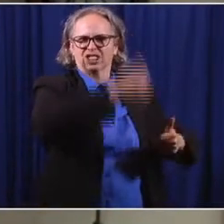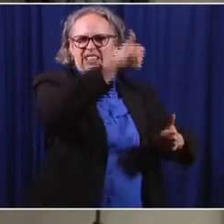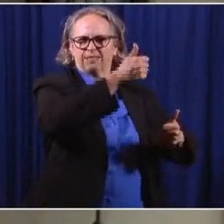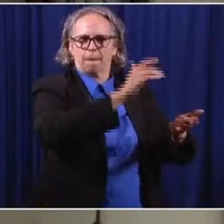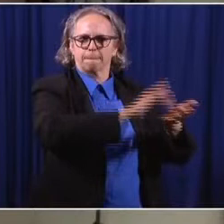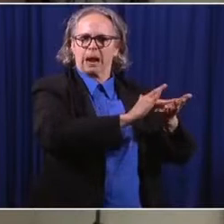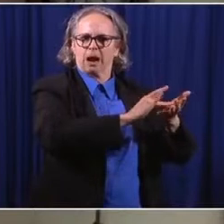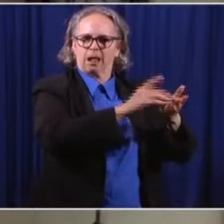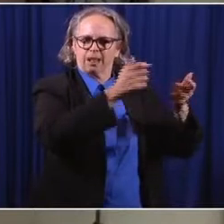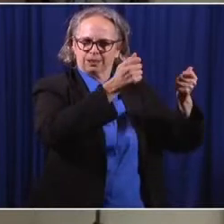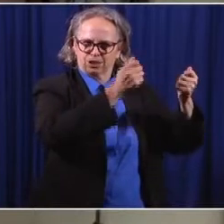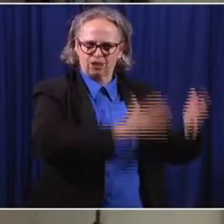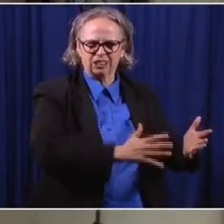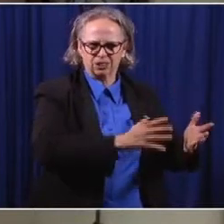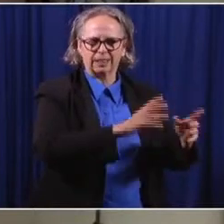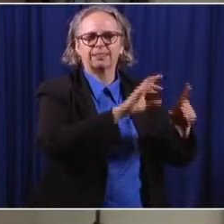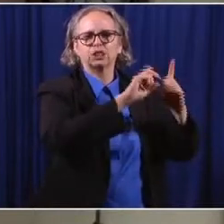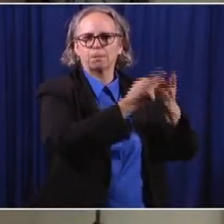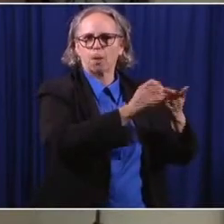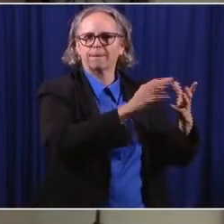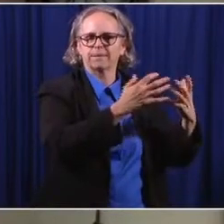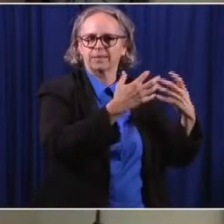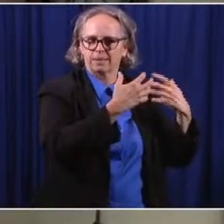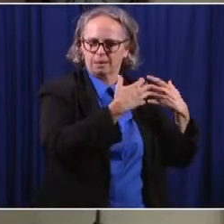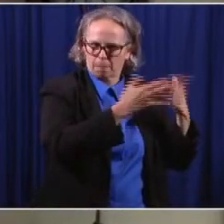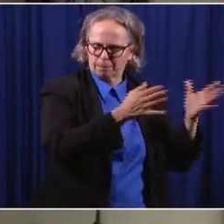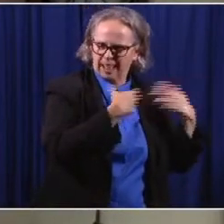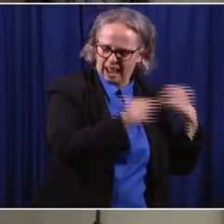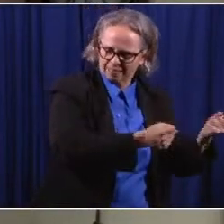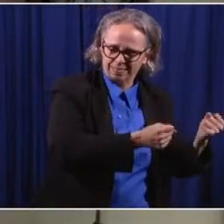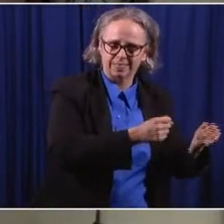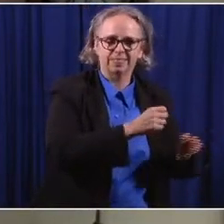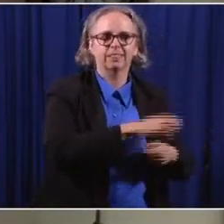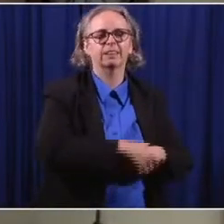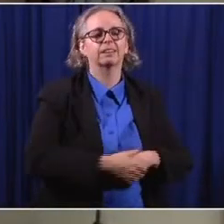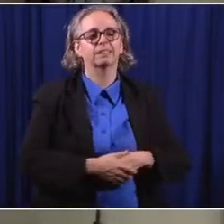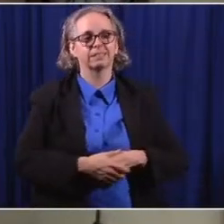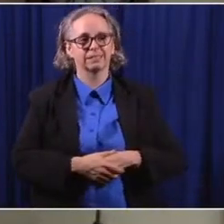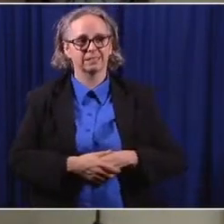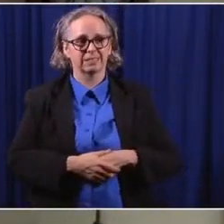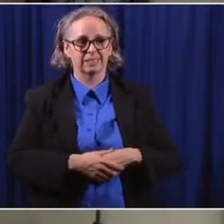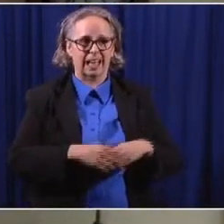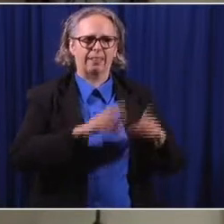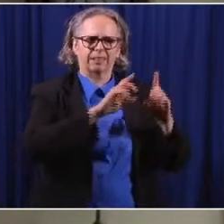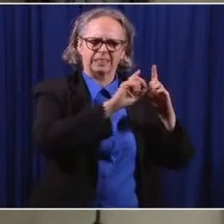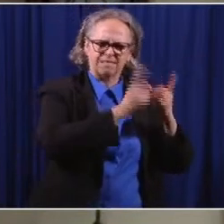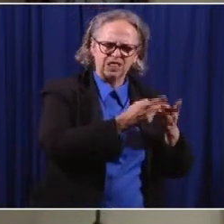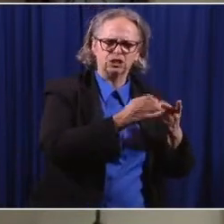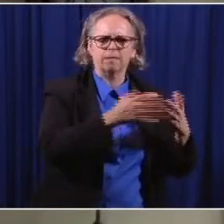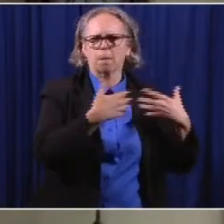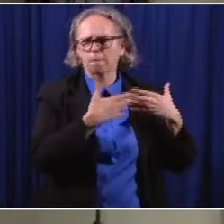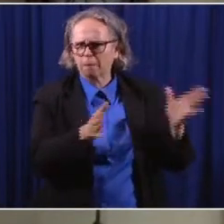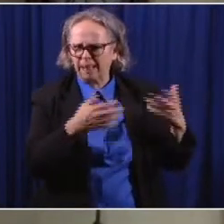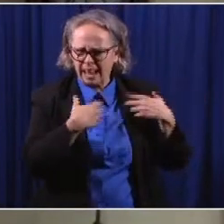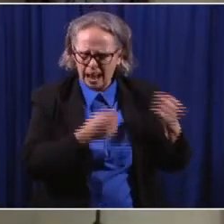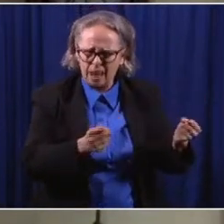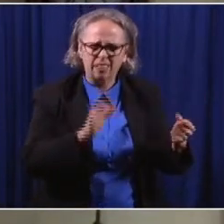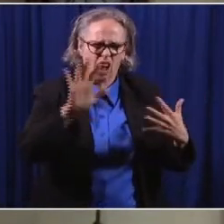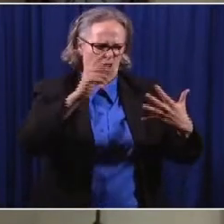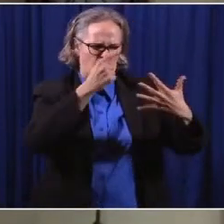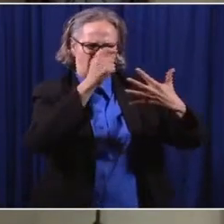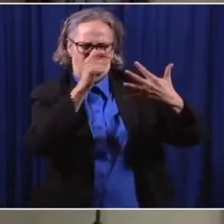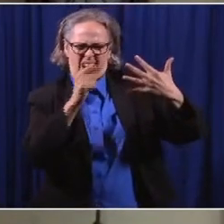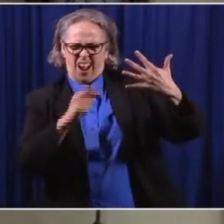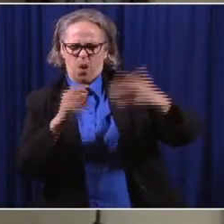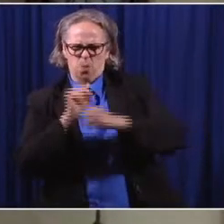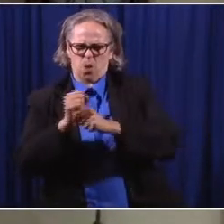Department of Health and as the Medical Director for the Department's Division of Public Health and Preparedness. Dr. Duvey is a graduate